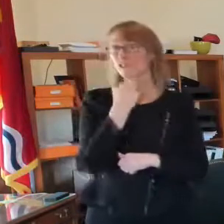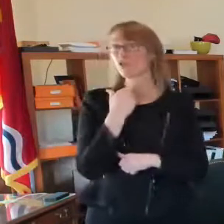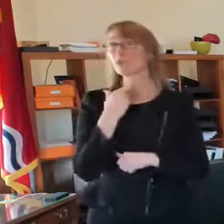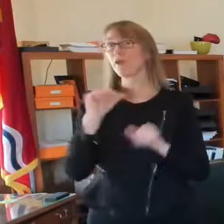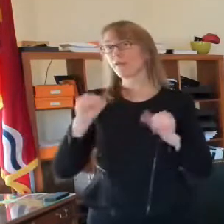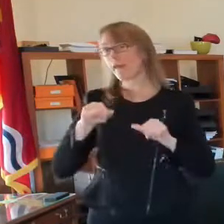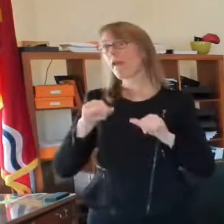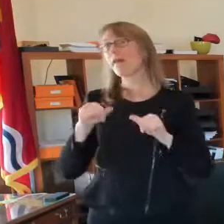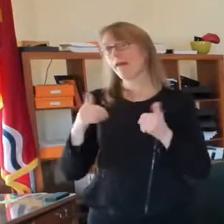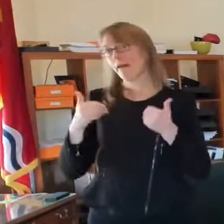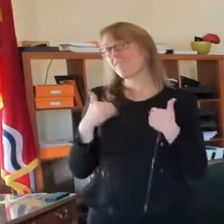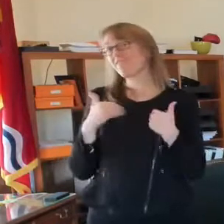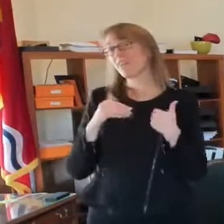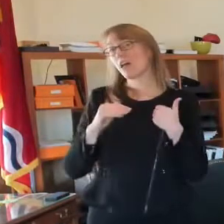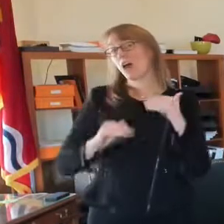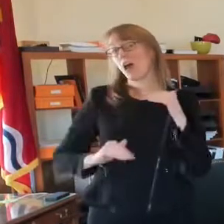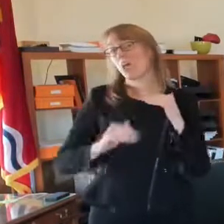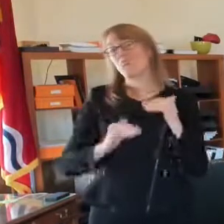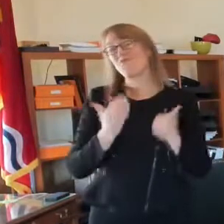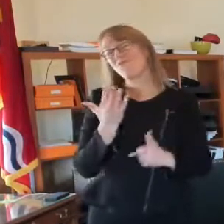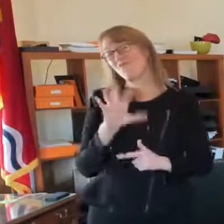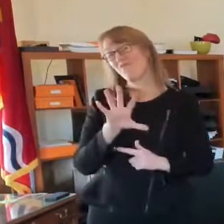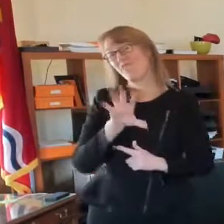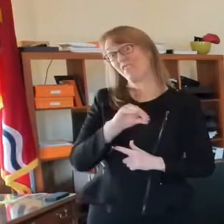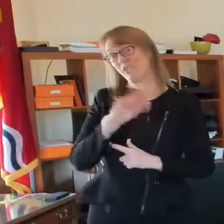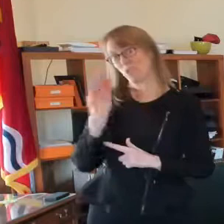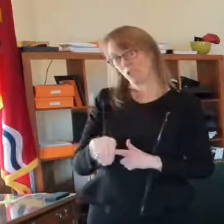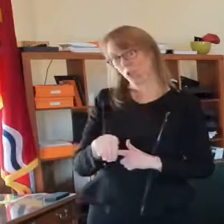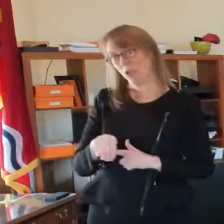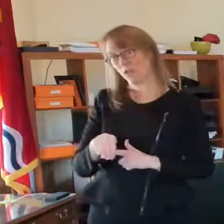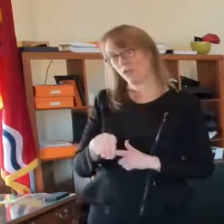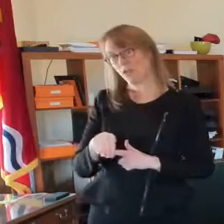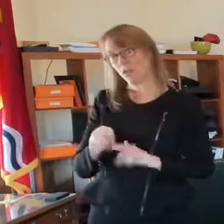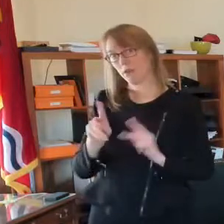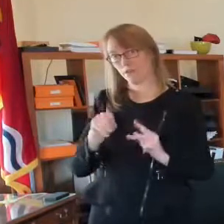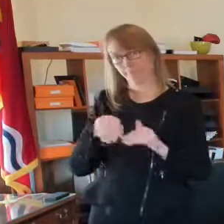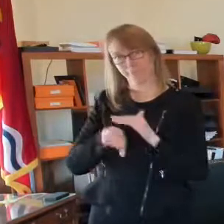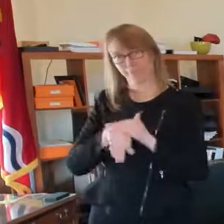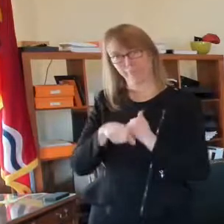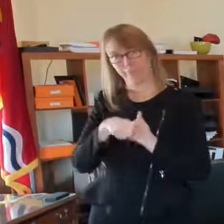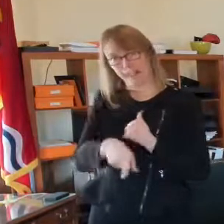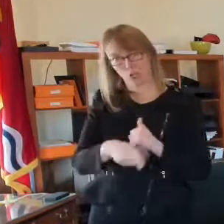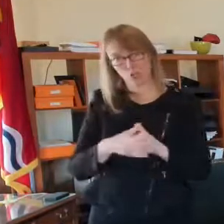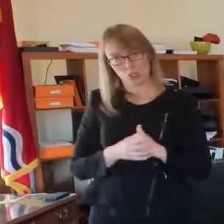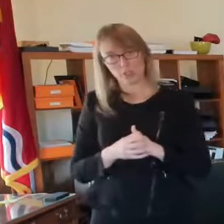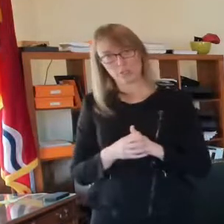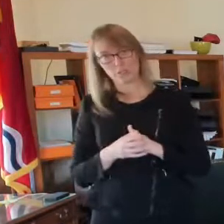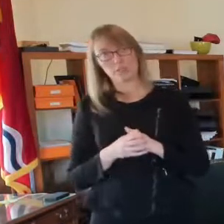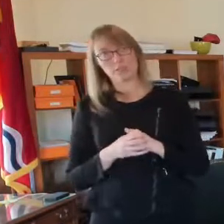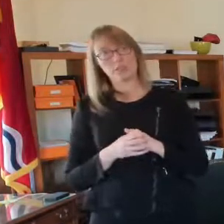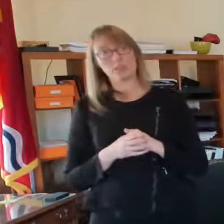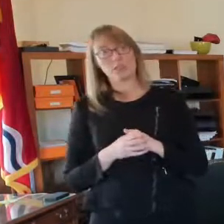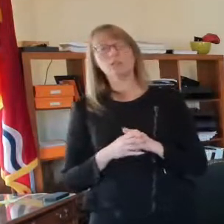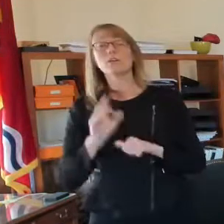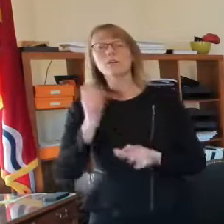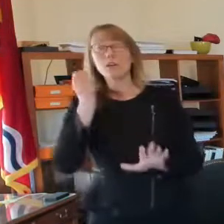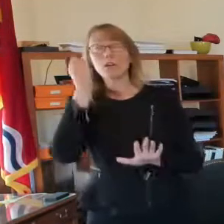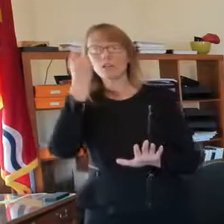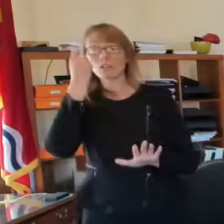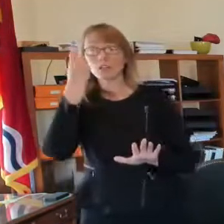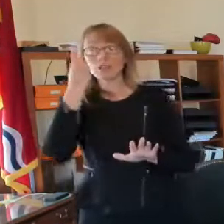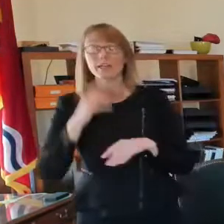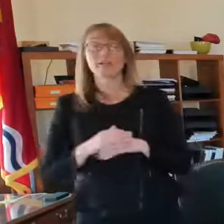venues. And more important than the percent, though, right now, and has been all along, is